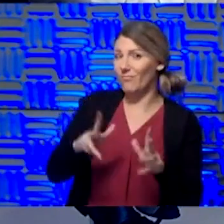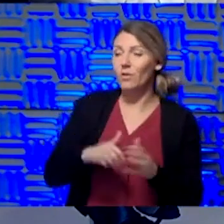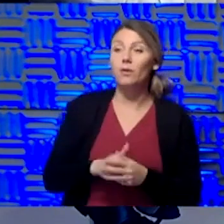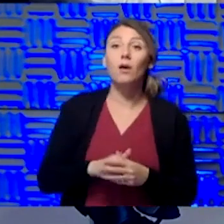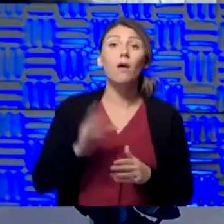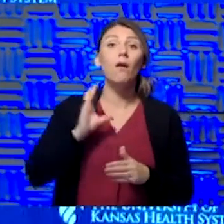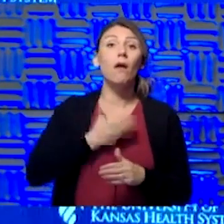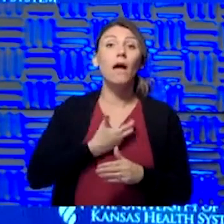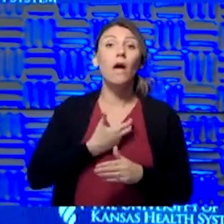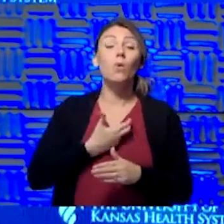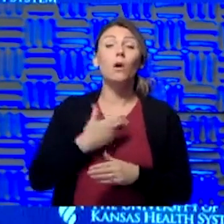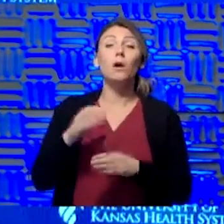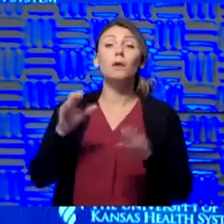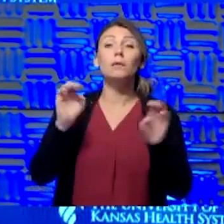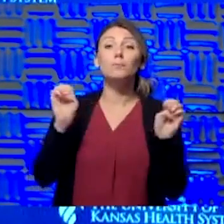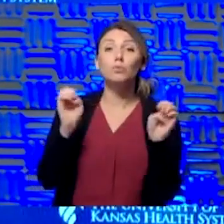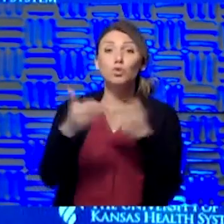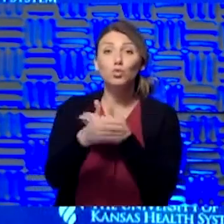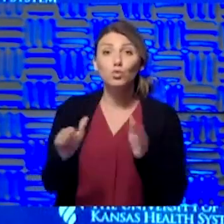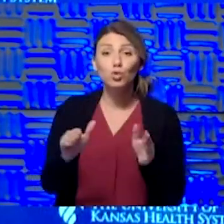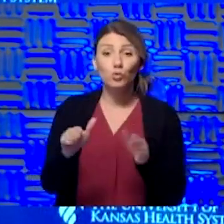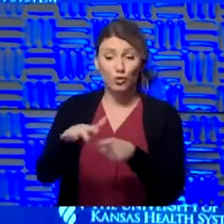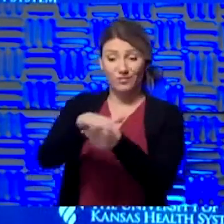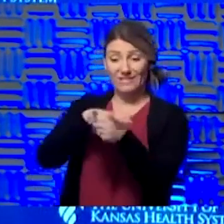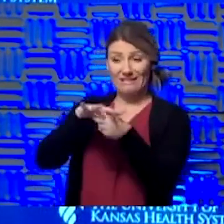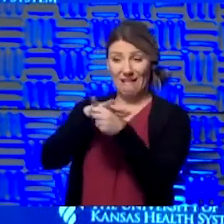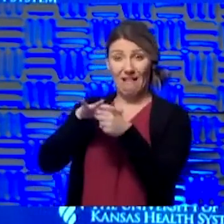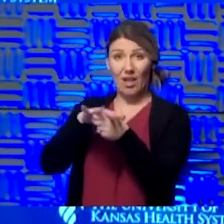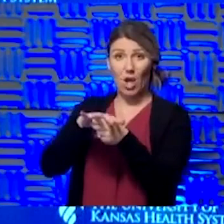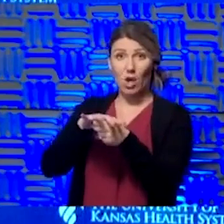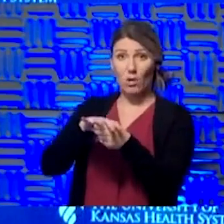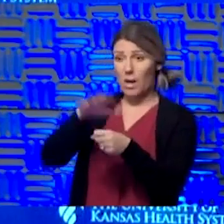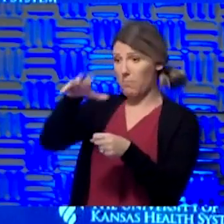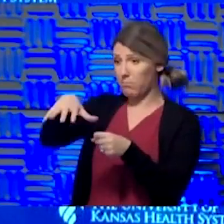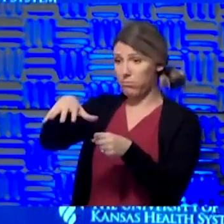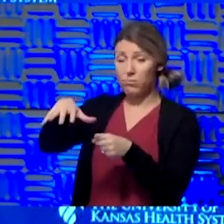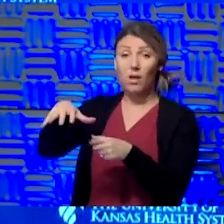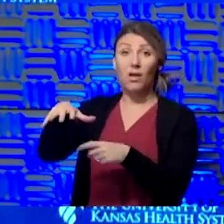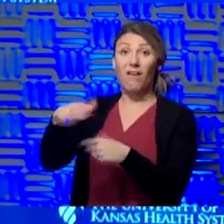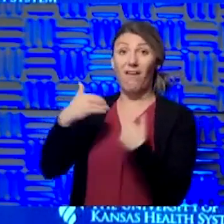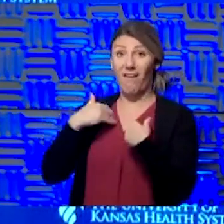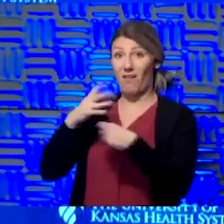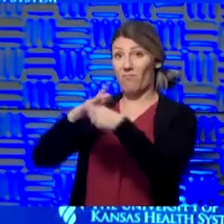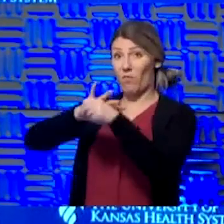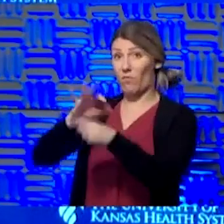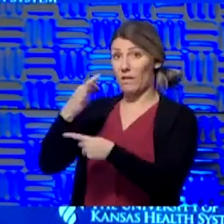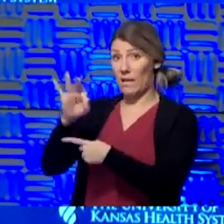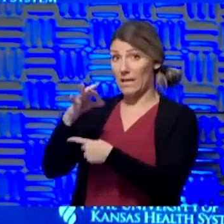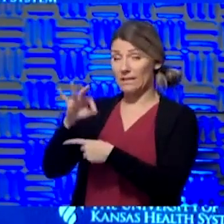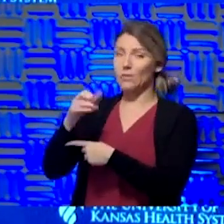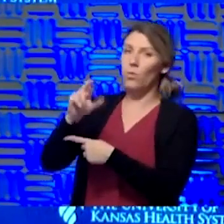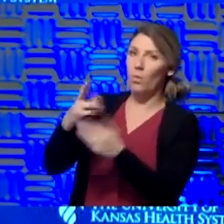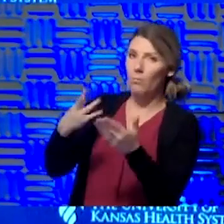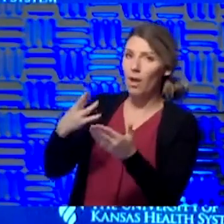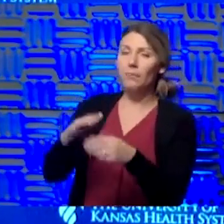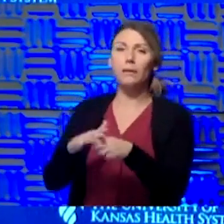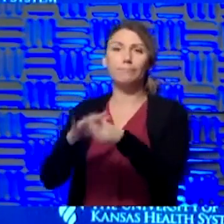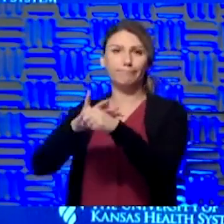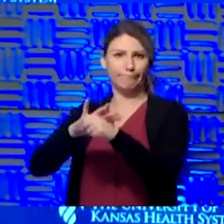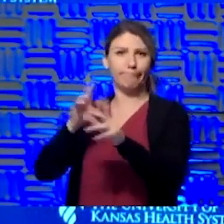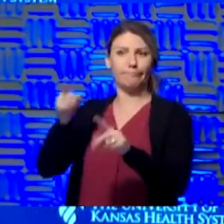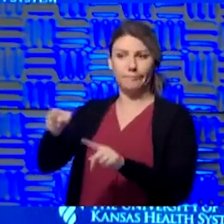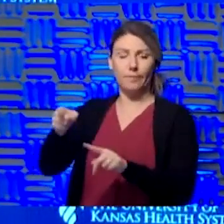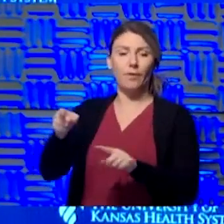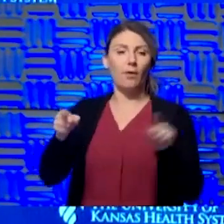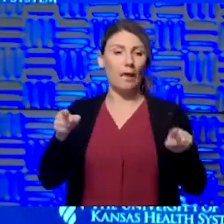our emergency room has an area for patients that have COVID-19, an area for or may have it, be people who are under investigation,